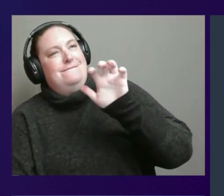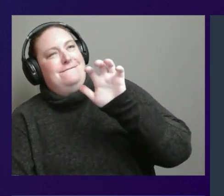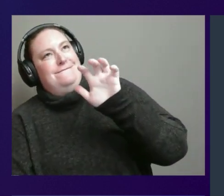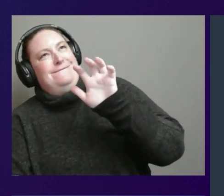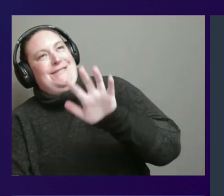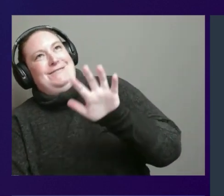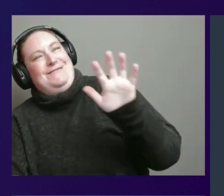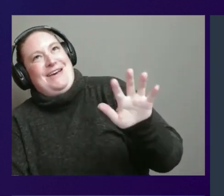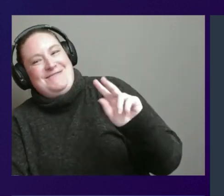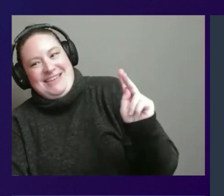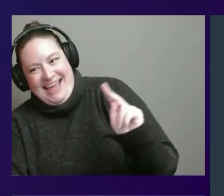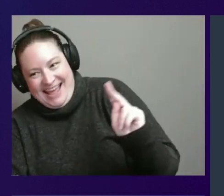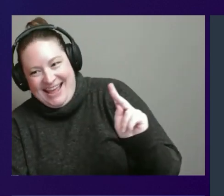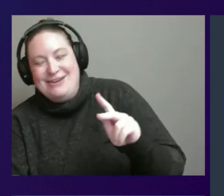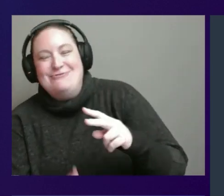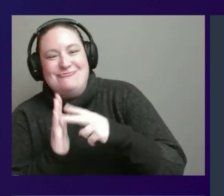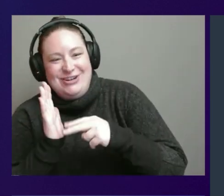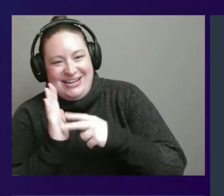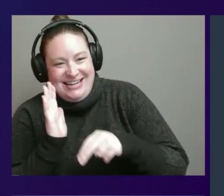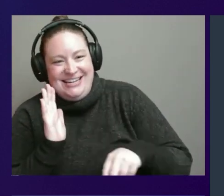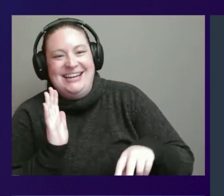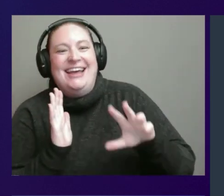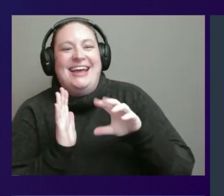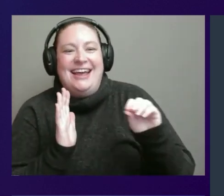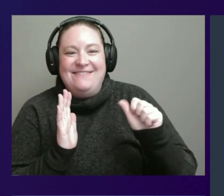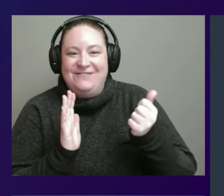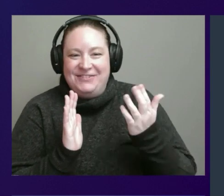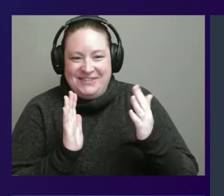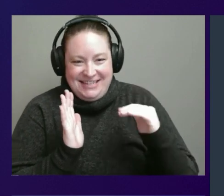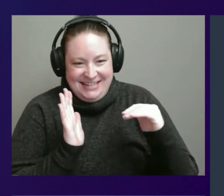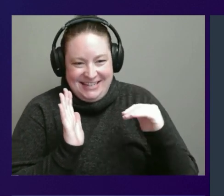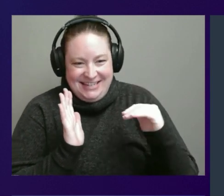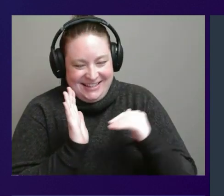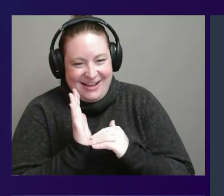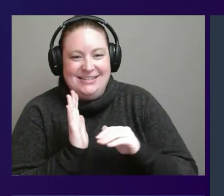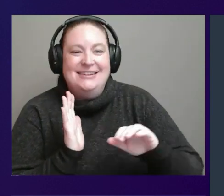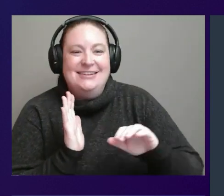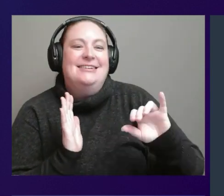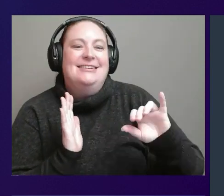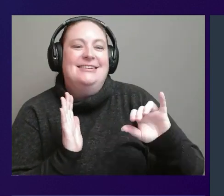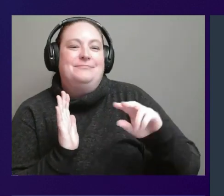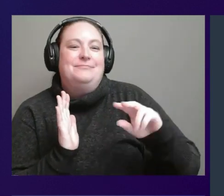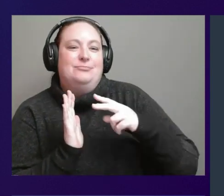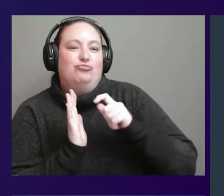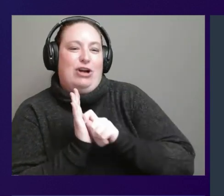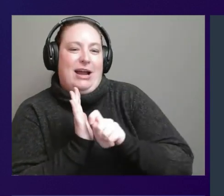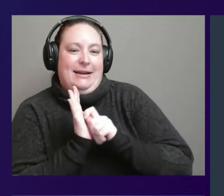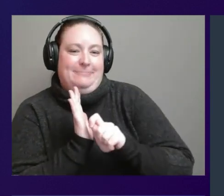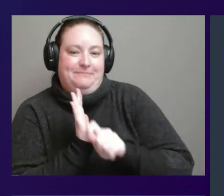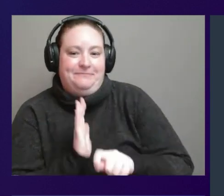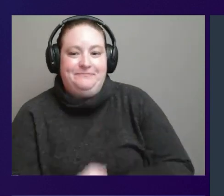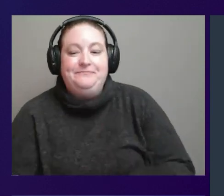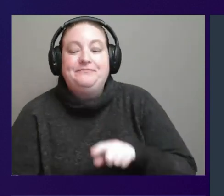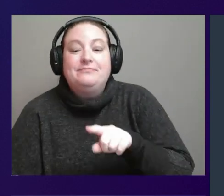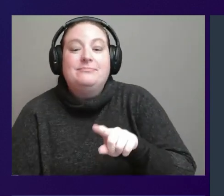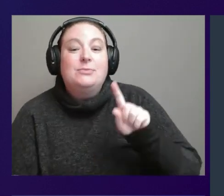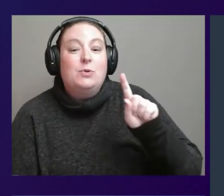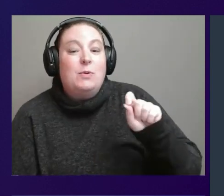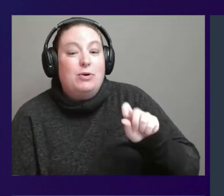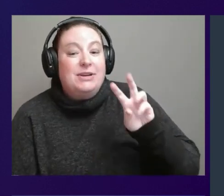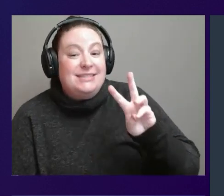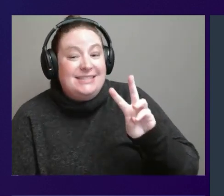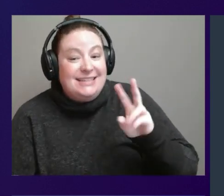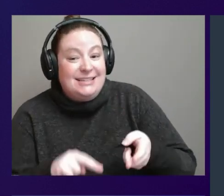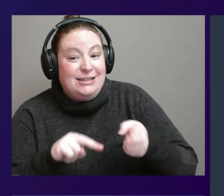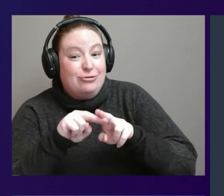Amazon now supports up to 55,000 read IOPS per file system, a 1.6 increase, and up to 25,000